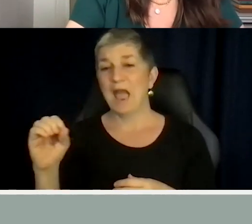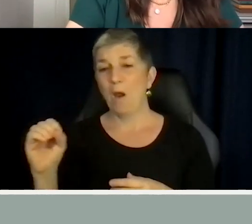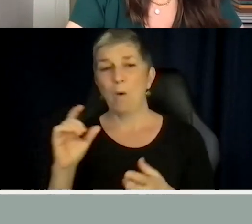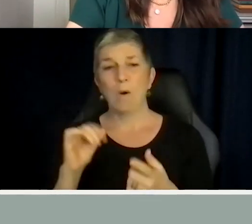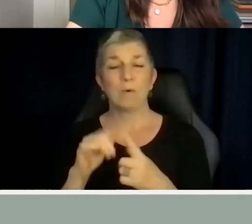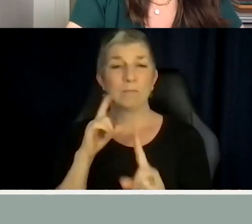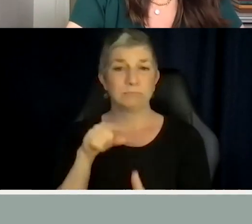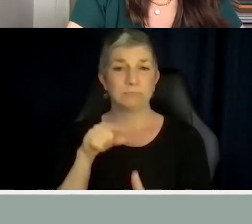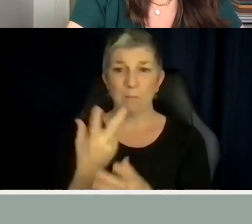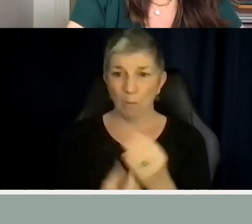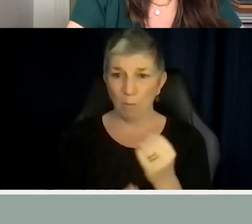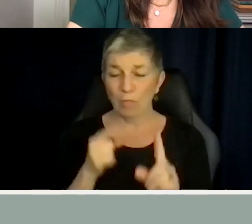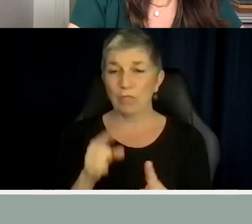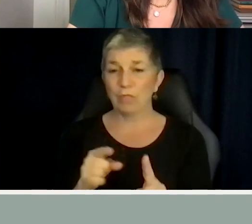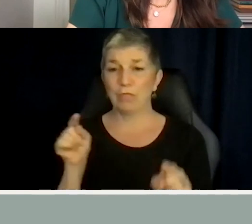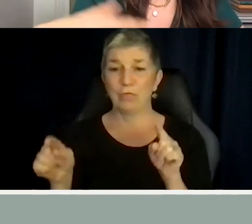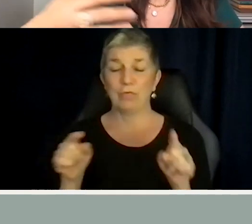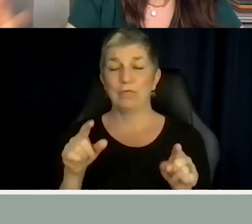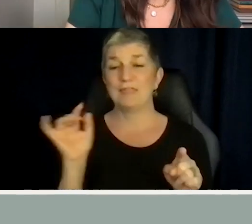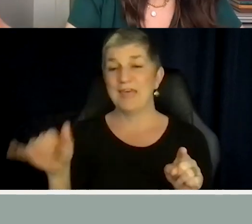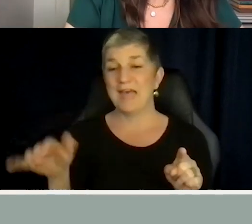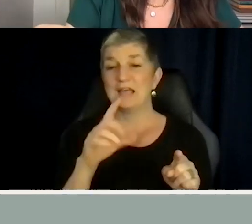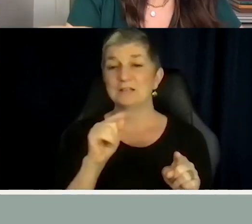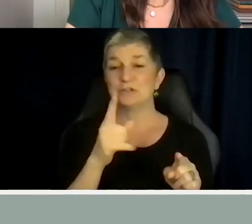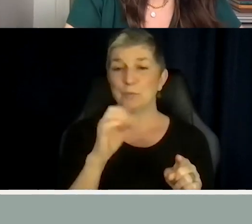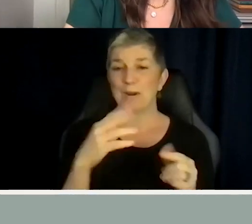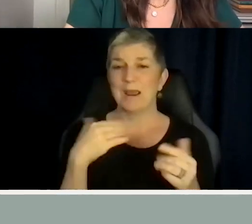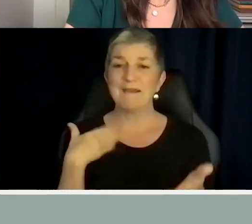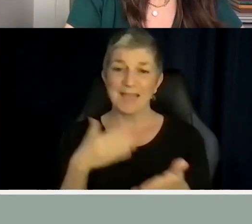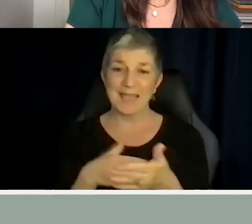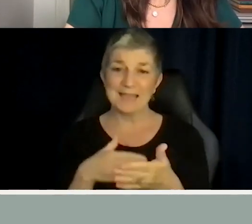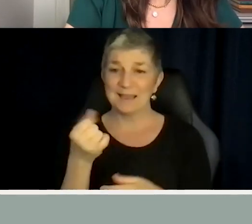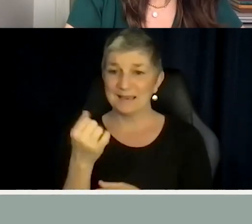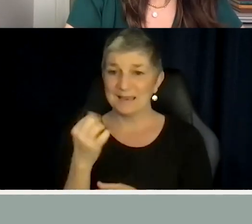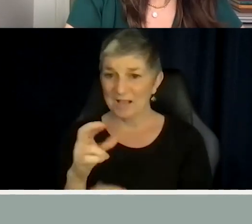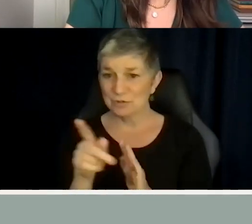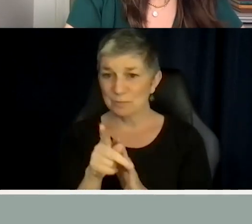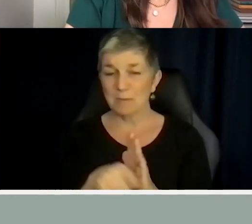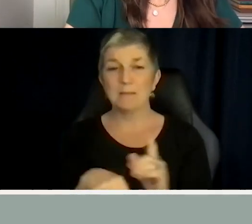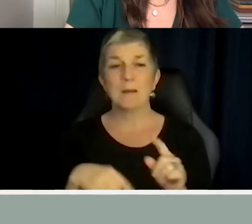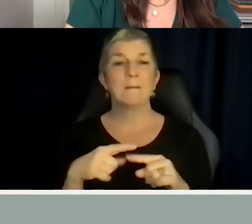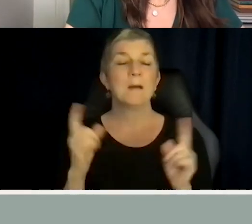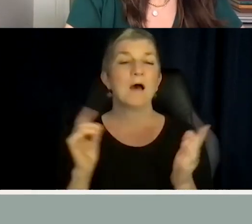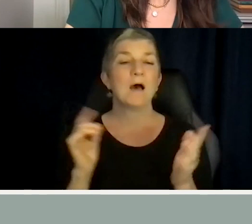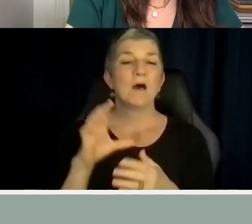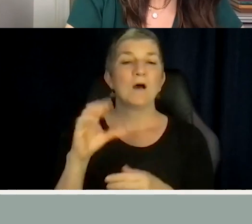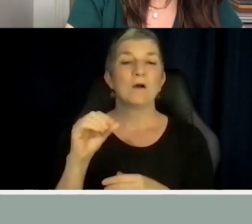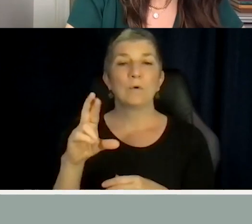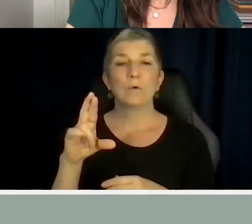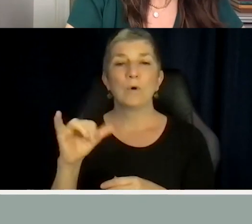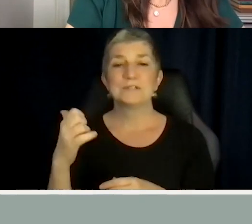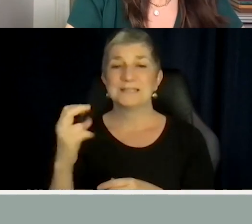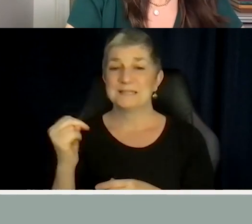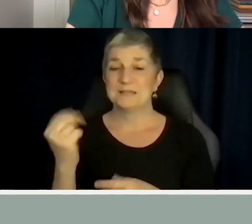beverage. Both cacao and turmeric have anti-cancer properties, but the quercetin in